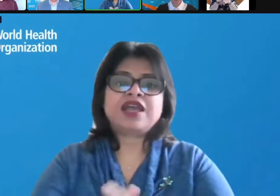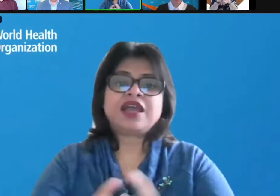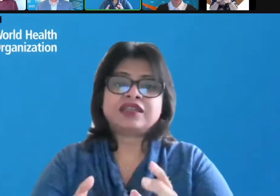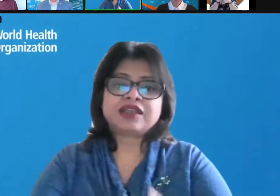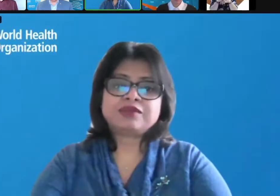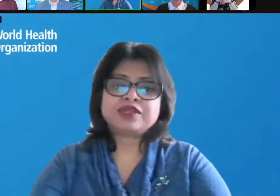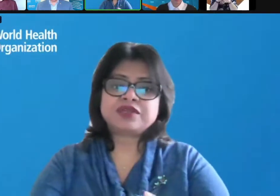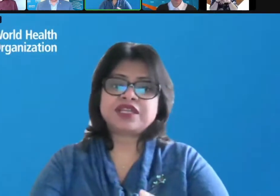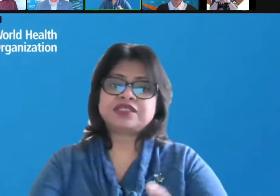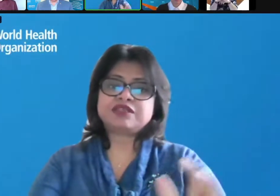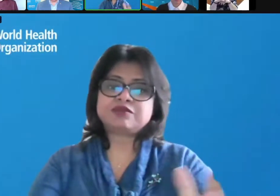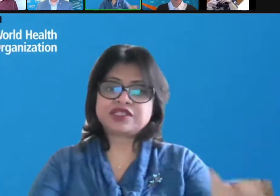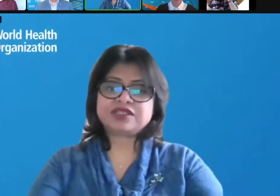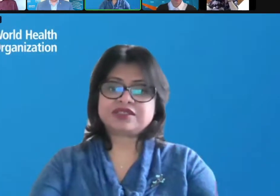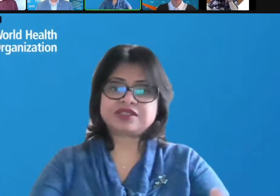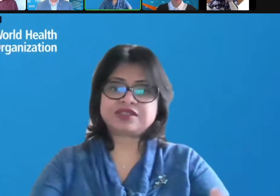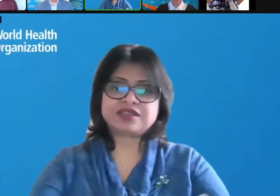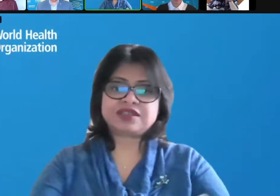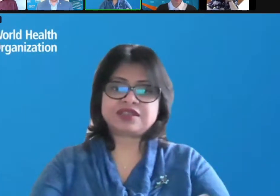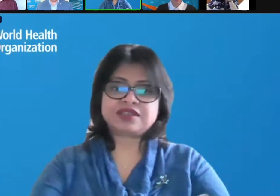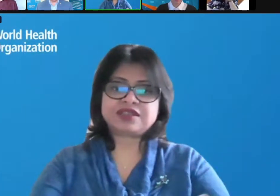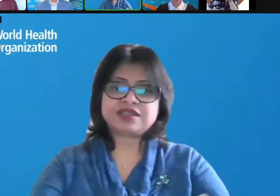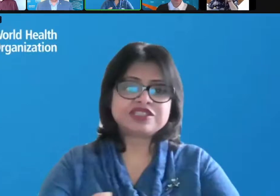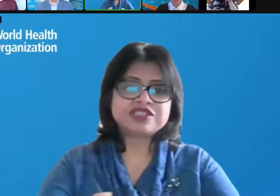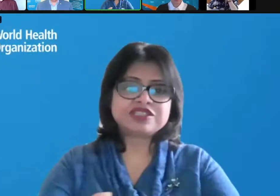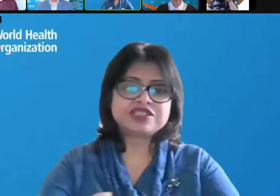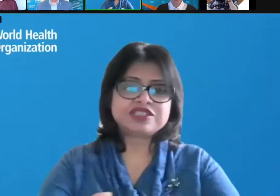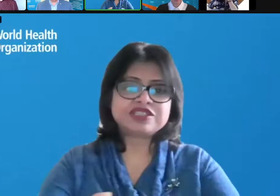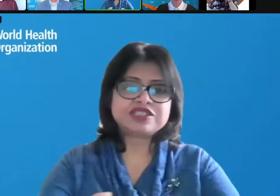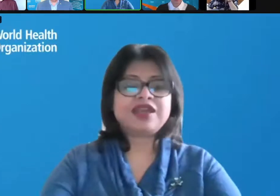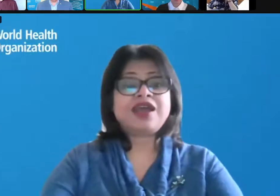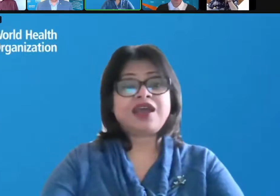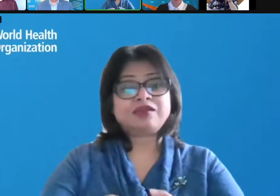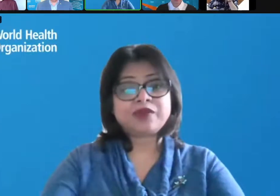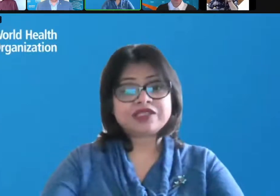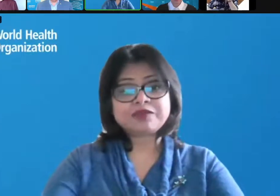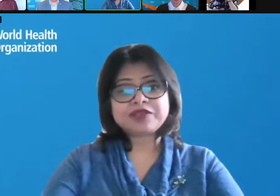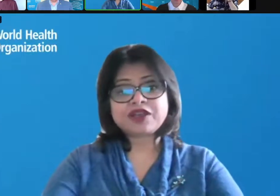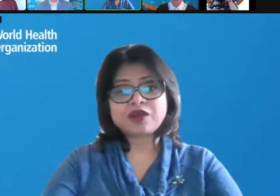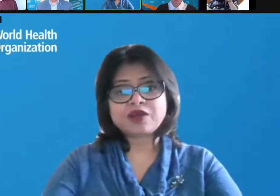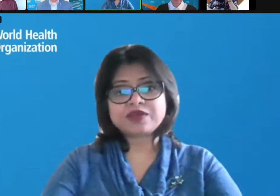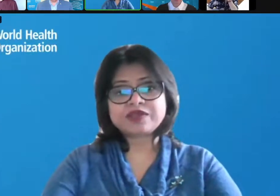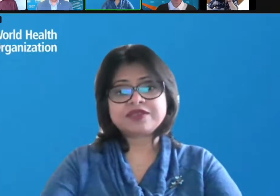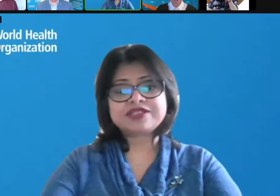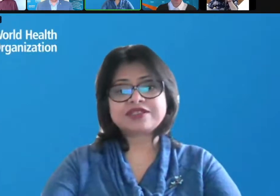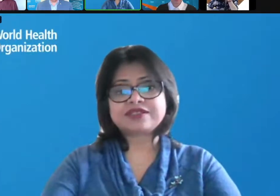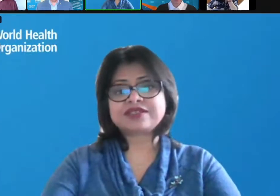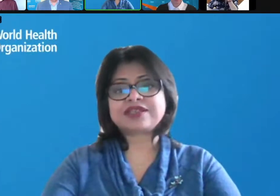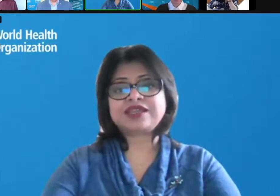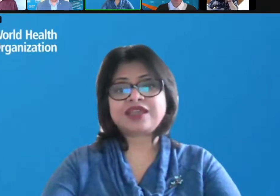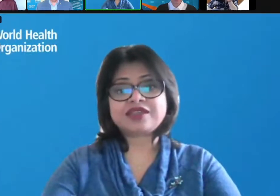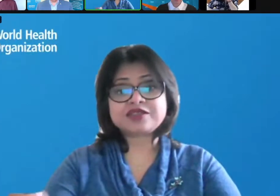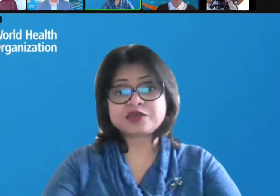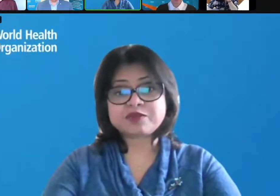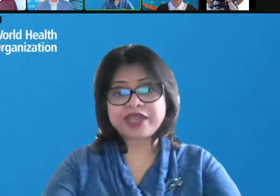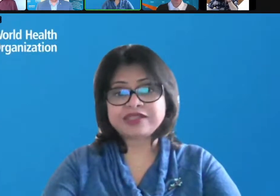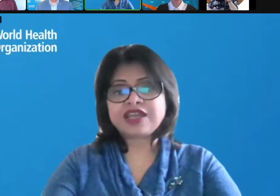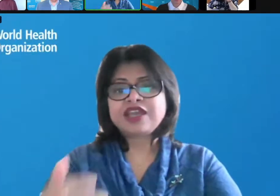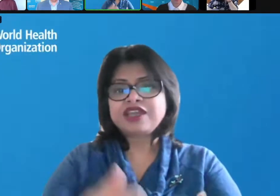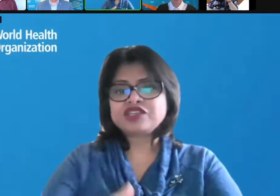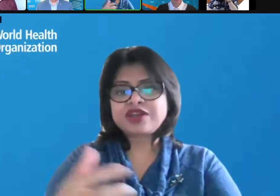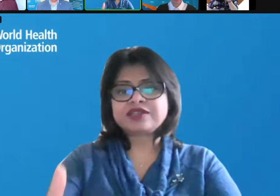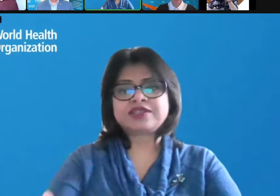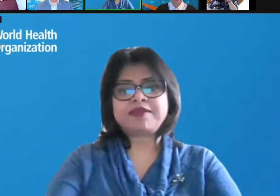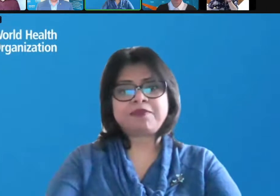pandemics, and climate-related emergencies are closely interconnected, and multiple concurrent emergencies can